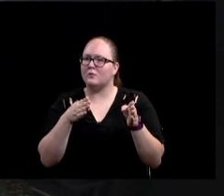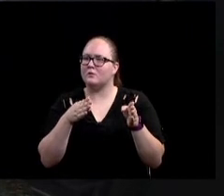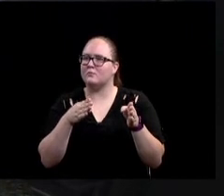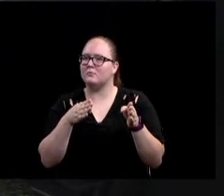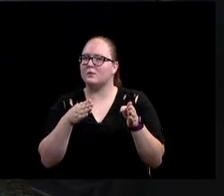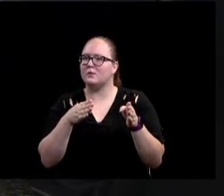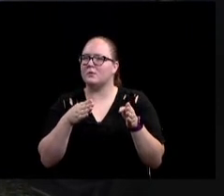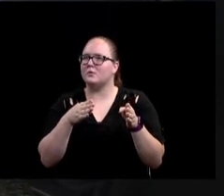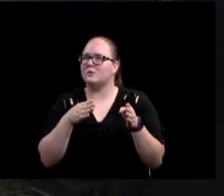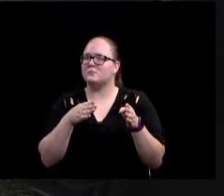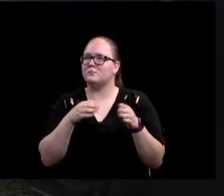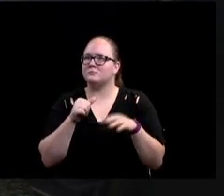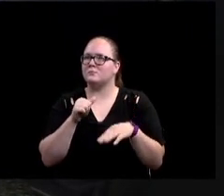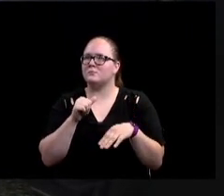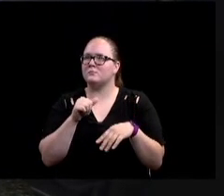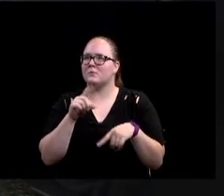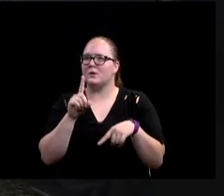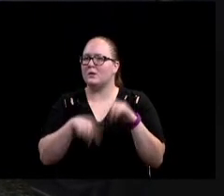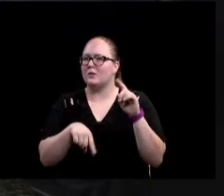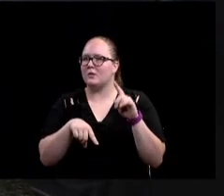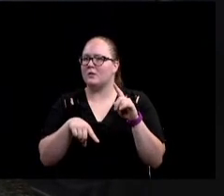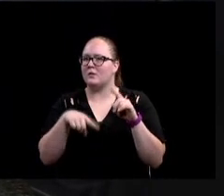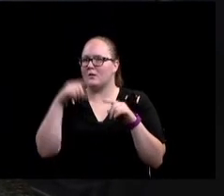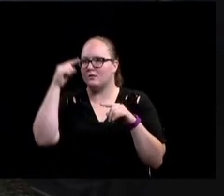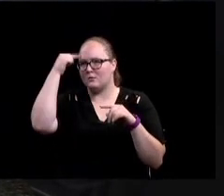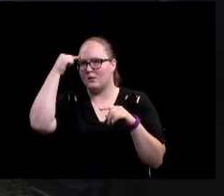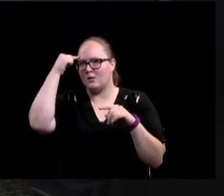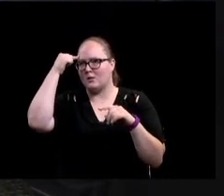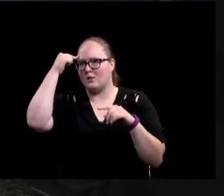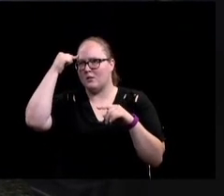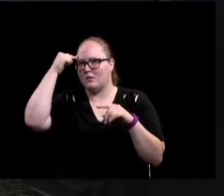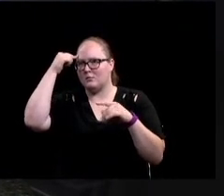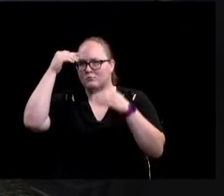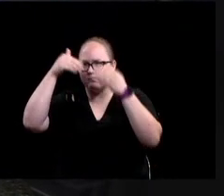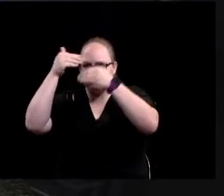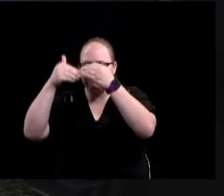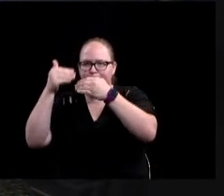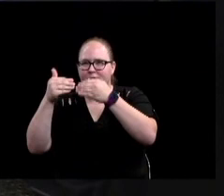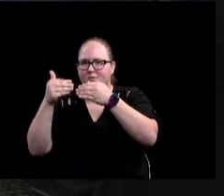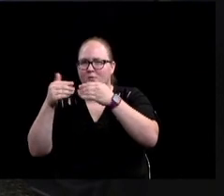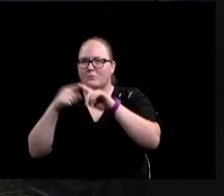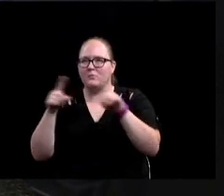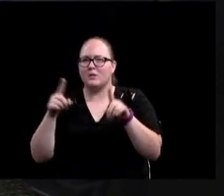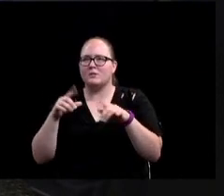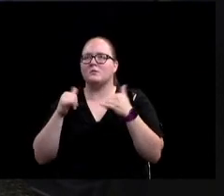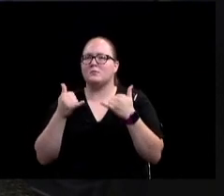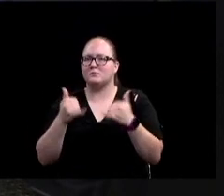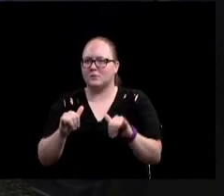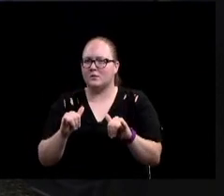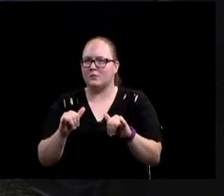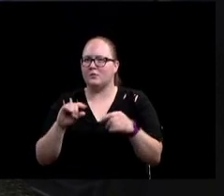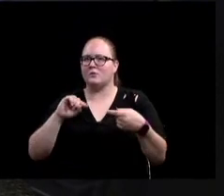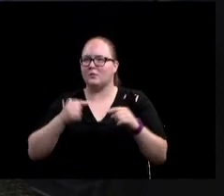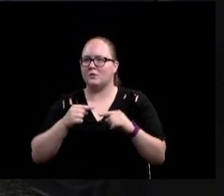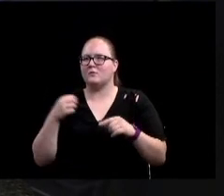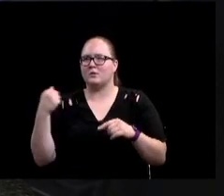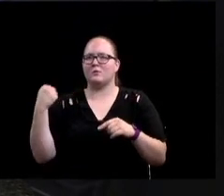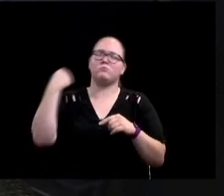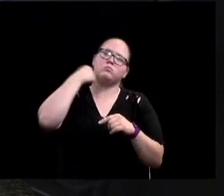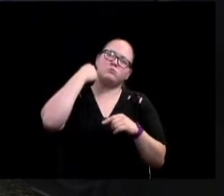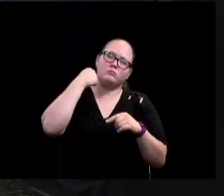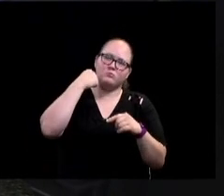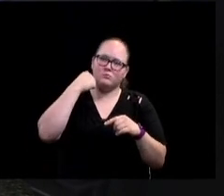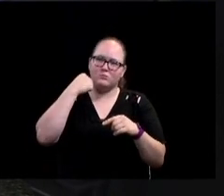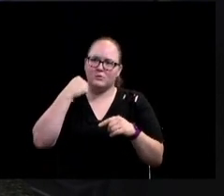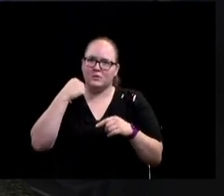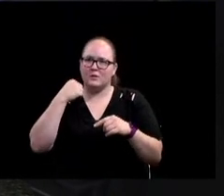thought. But it still hurts nonetheless if you get hit by somebody just because they don't have any culpability, and somebody